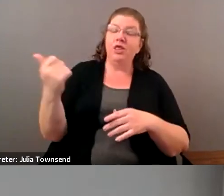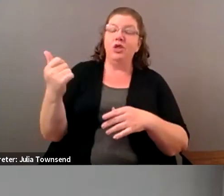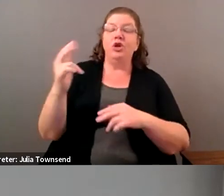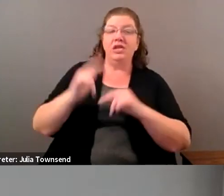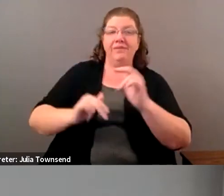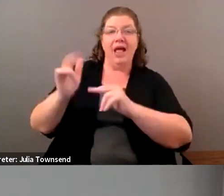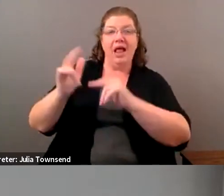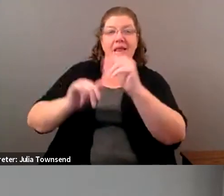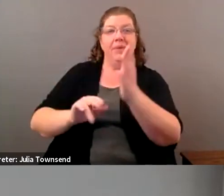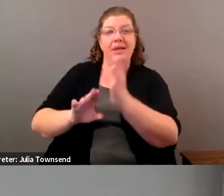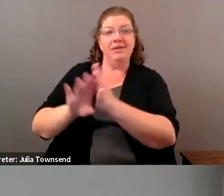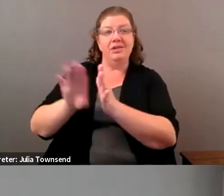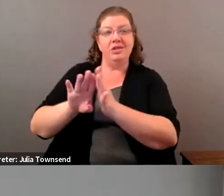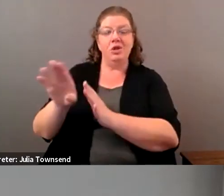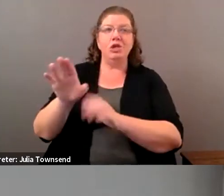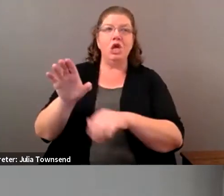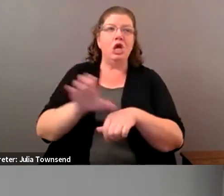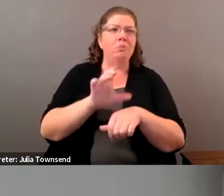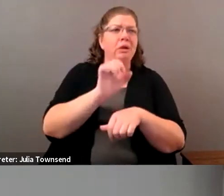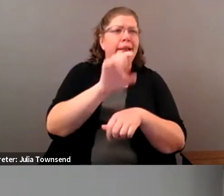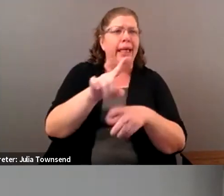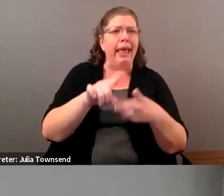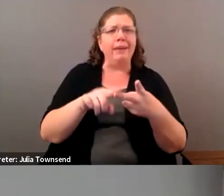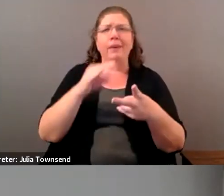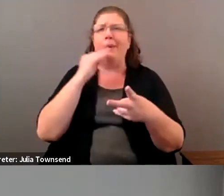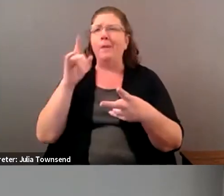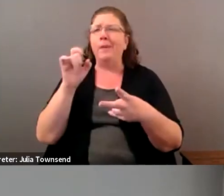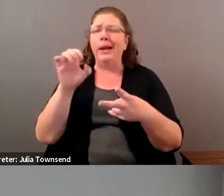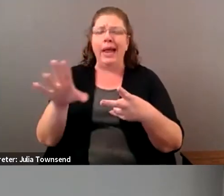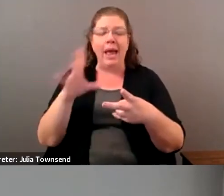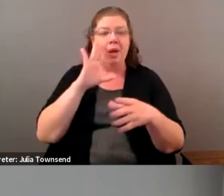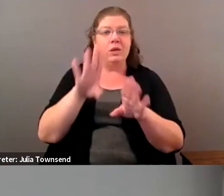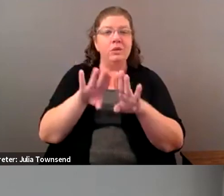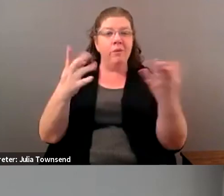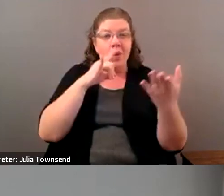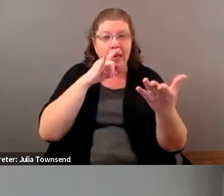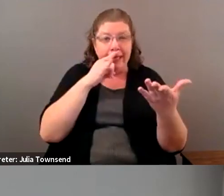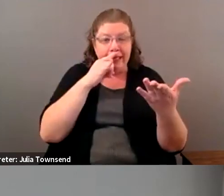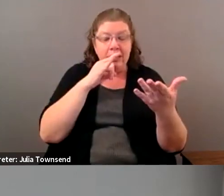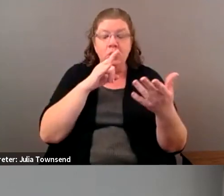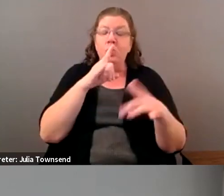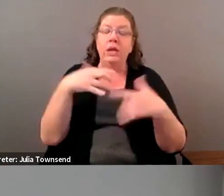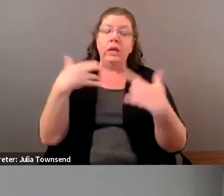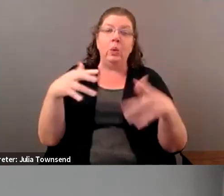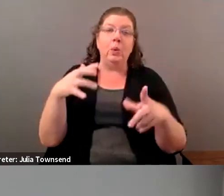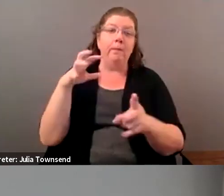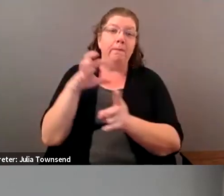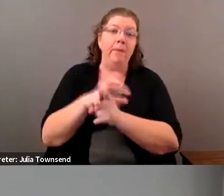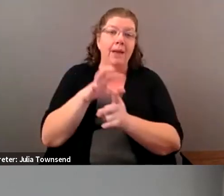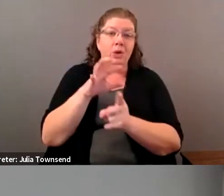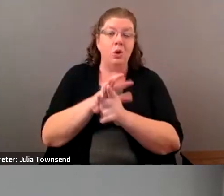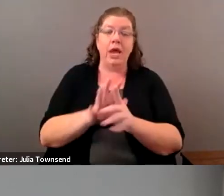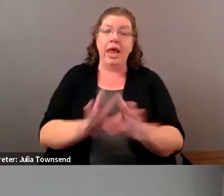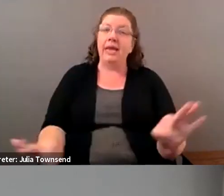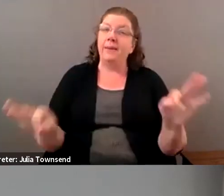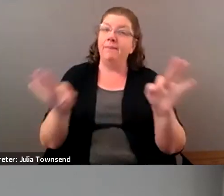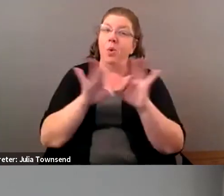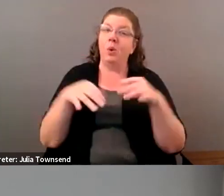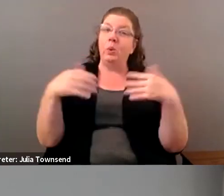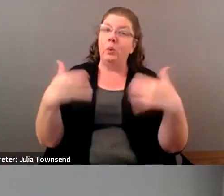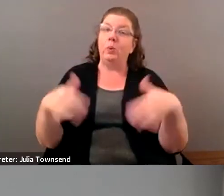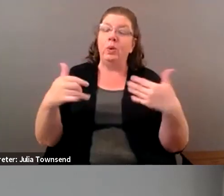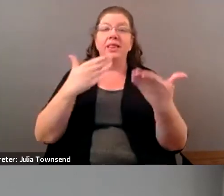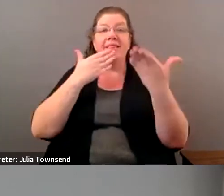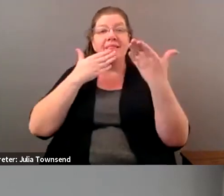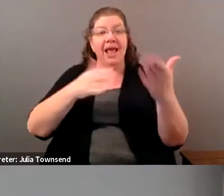sort of a computer lab or a homework lab that's available for kids, and it's really popular and really important. So thanks for keeping